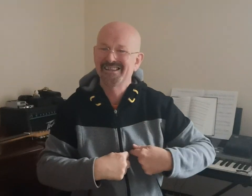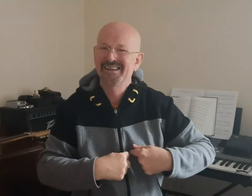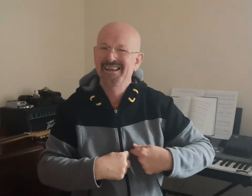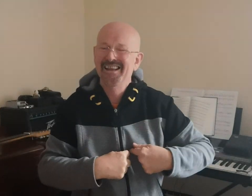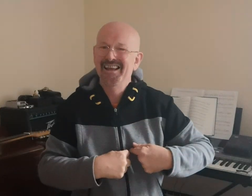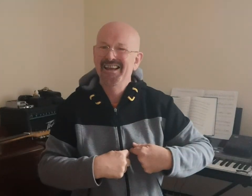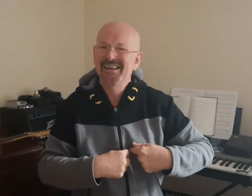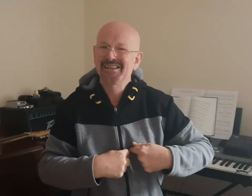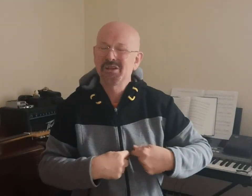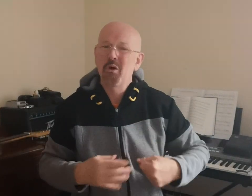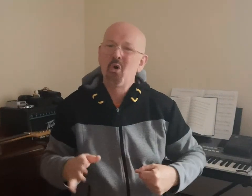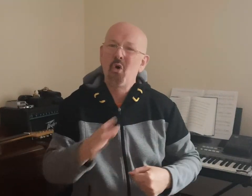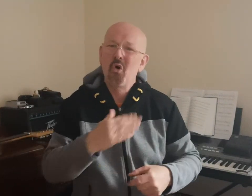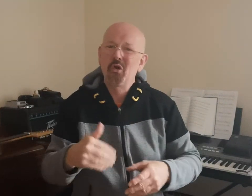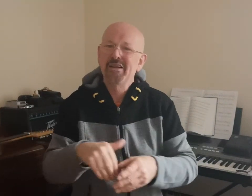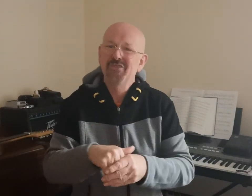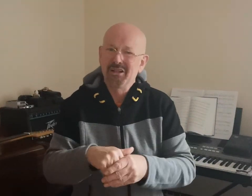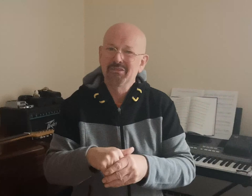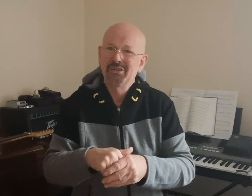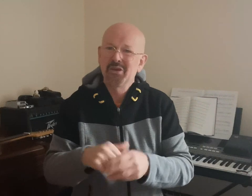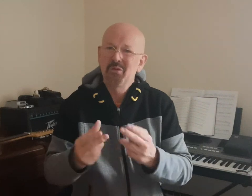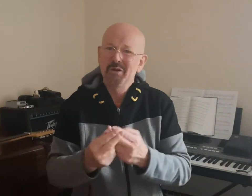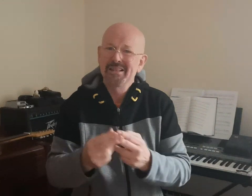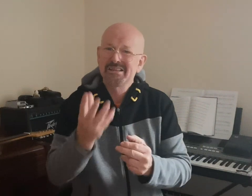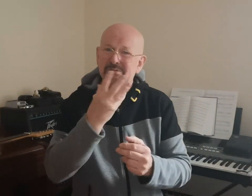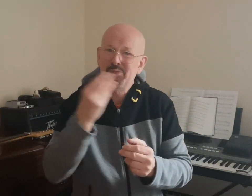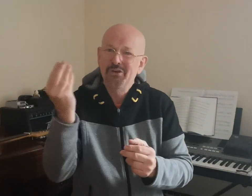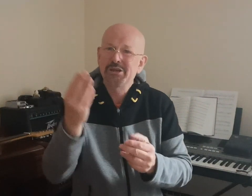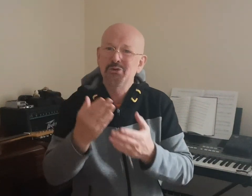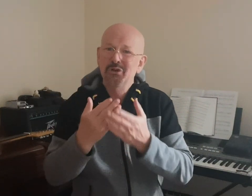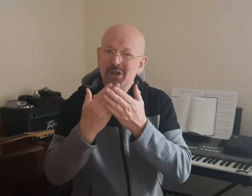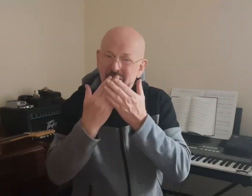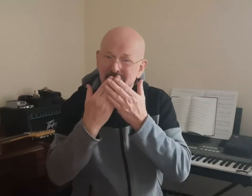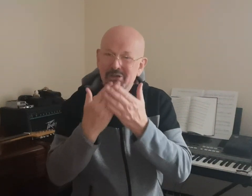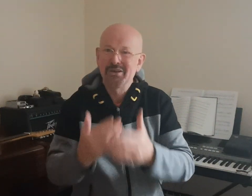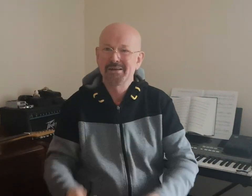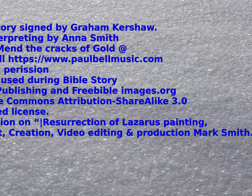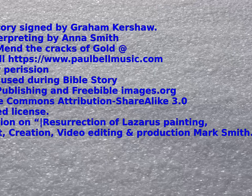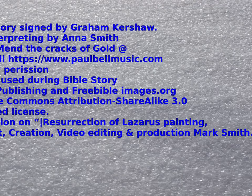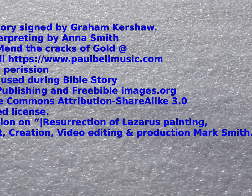hearts. So we're all involved with spiritual communion.